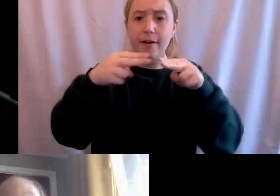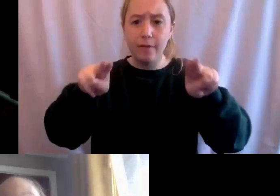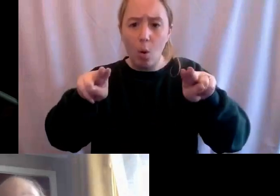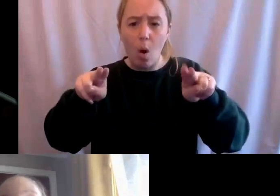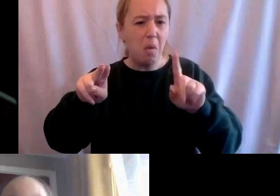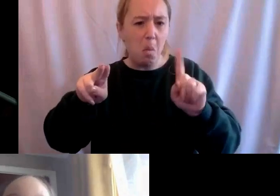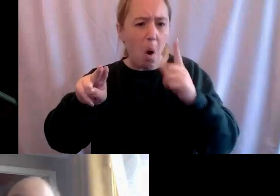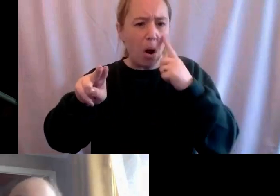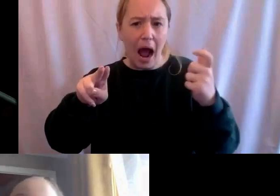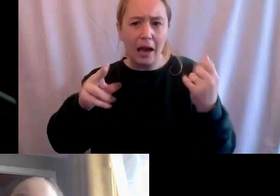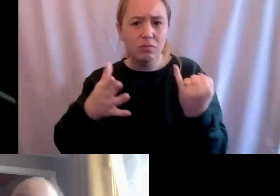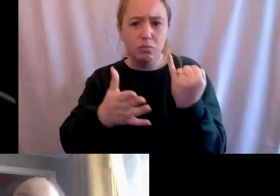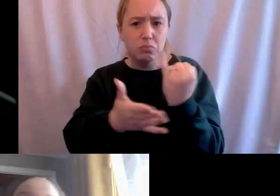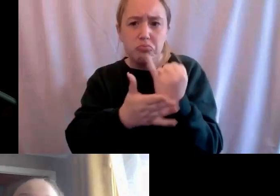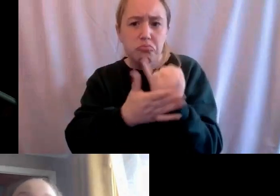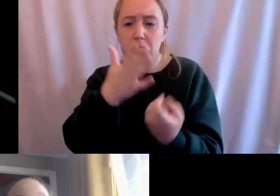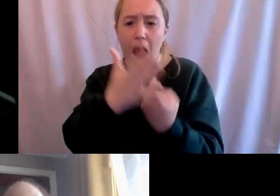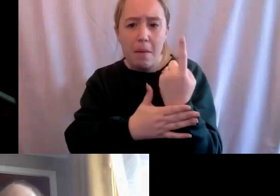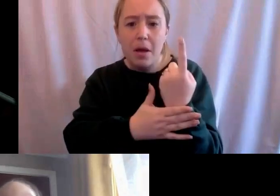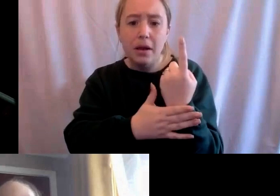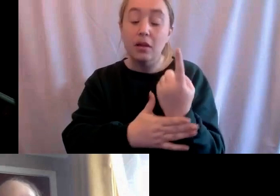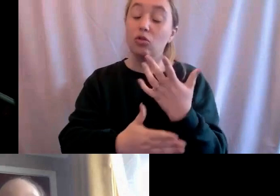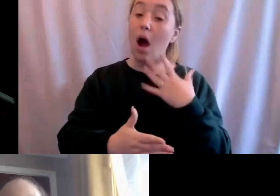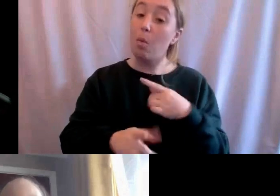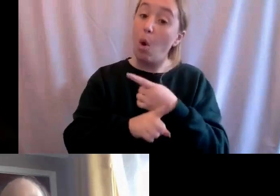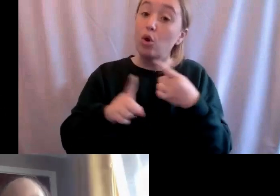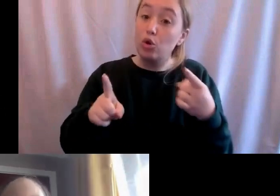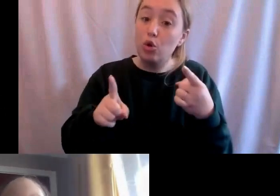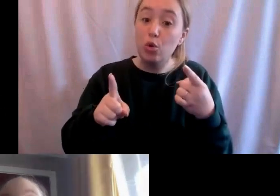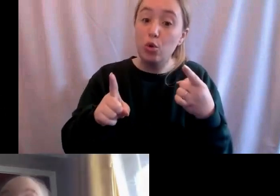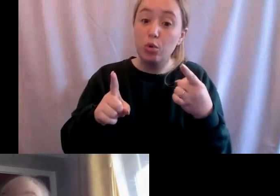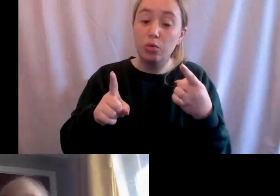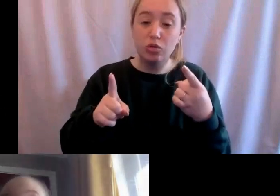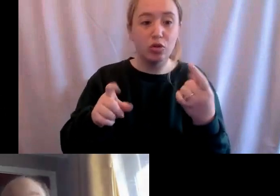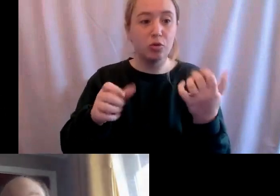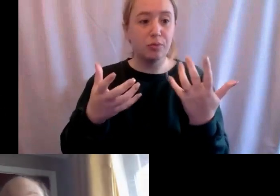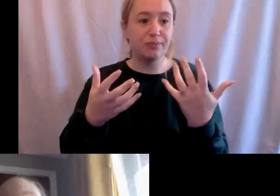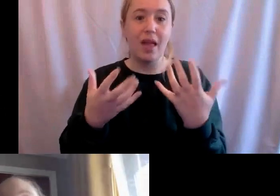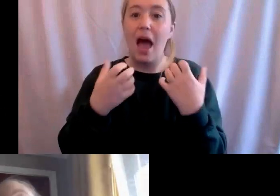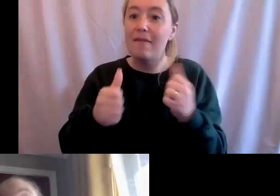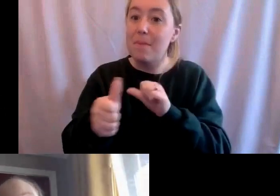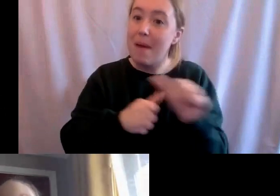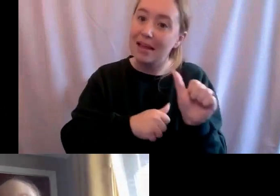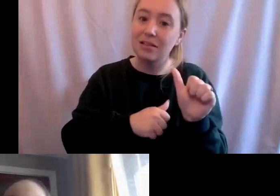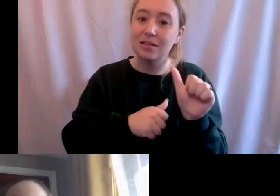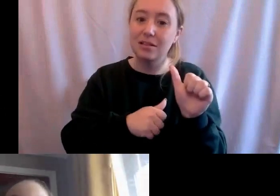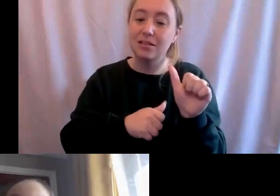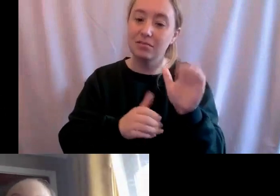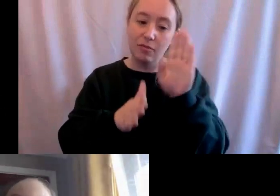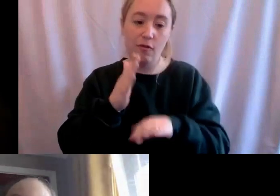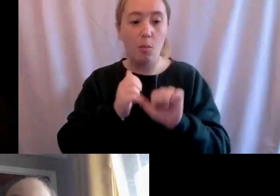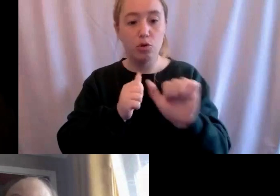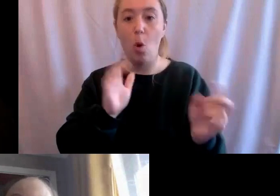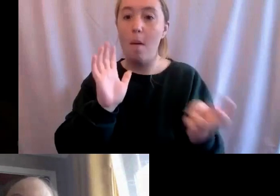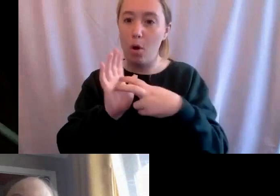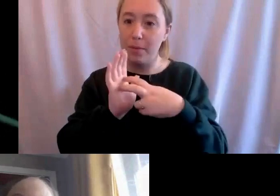seek treatment, I'd like this session to help you get the best out of your appointments, because it can be quite daunting seeking help. We know